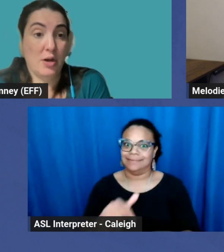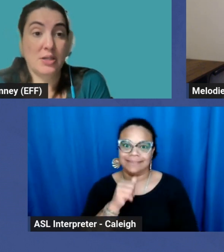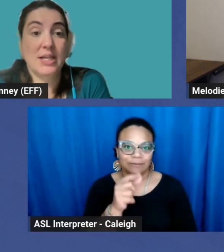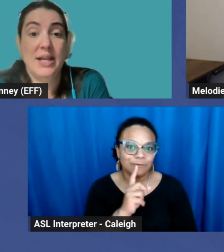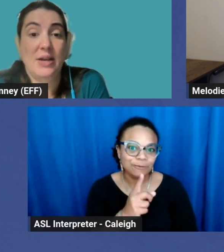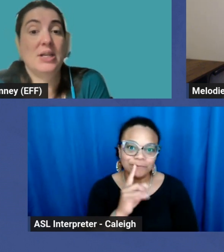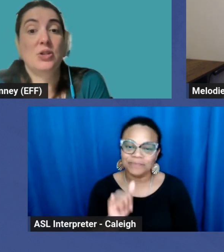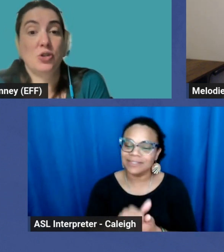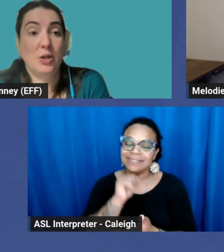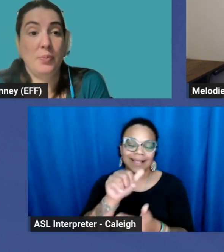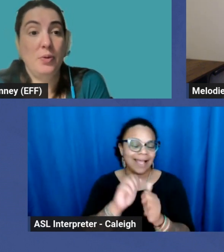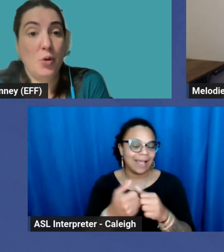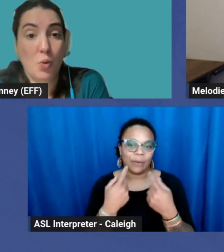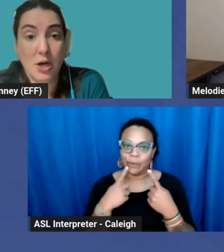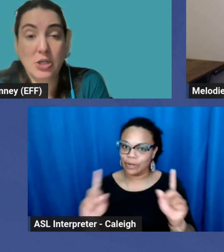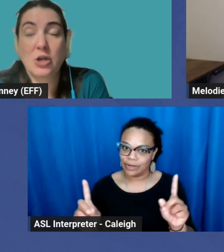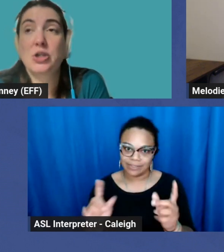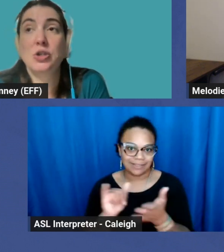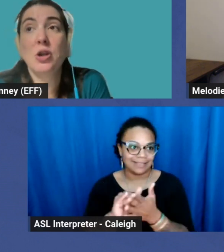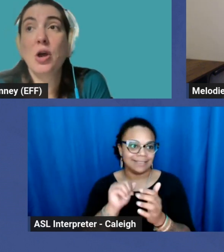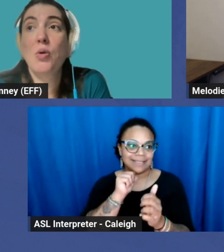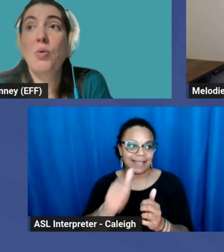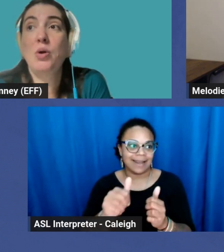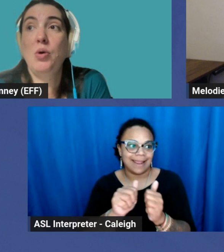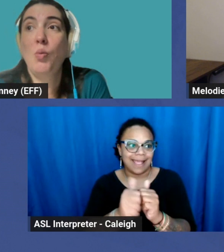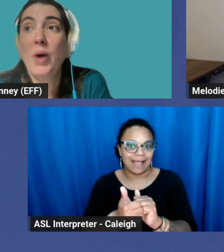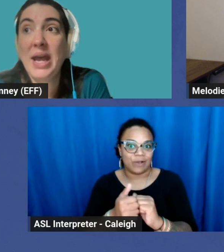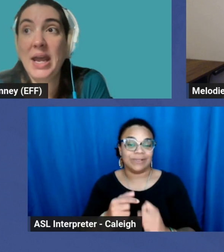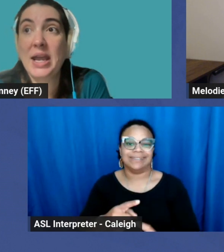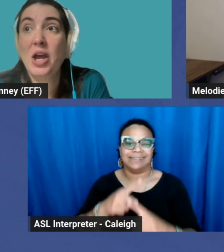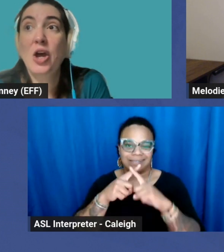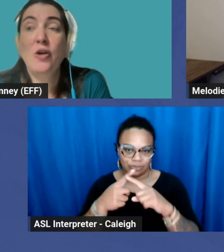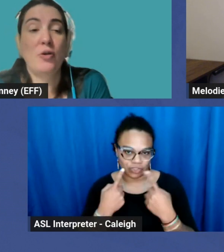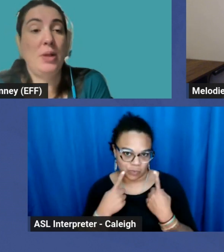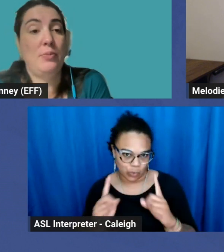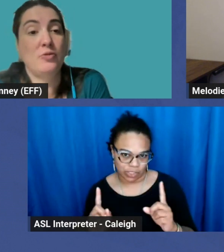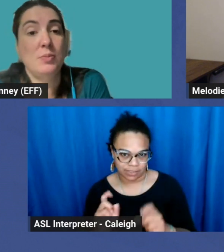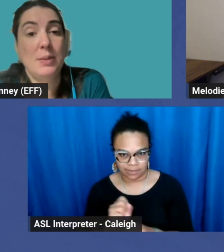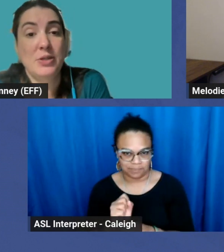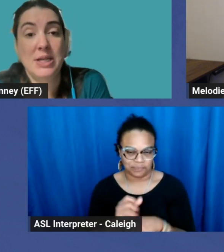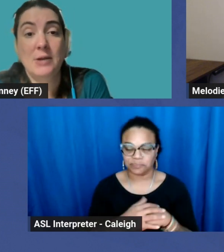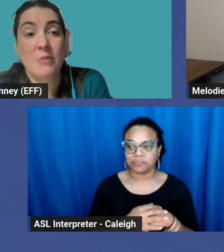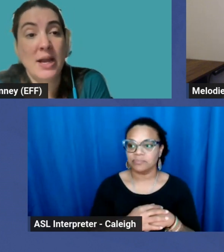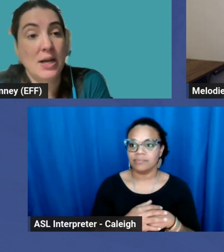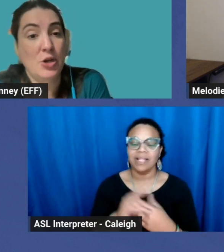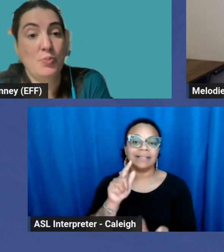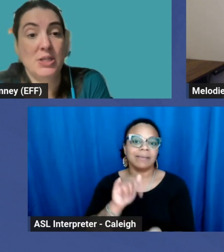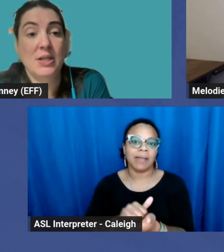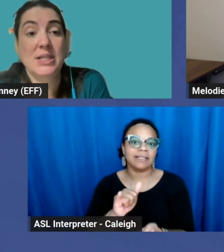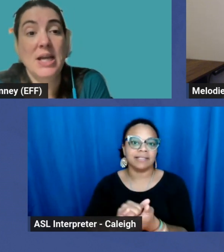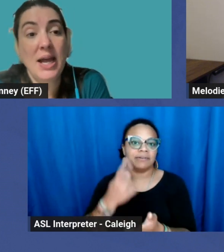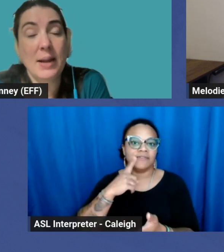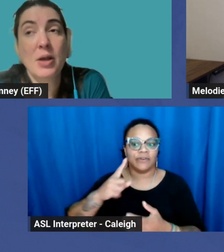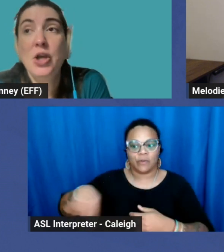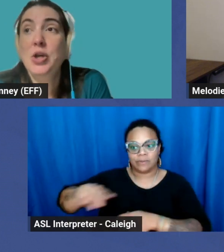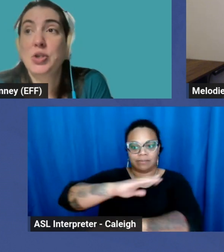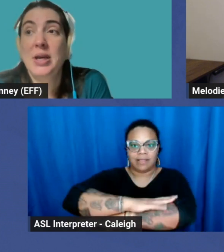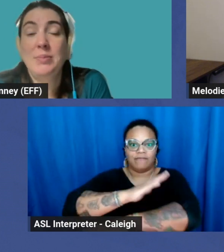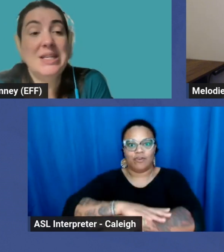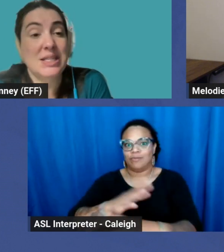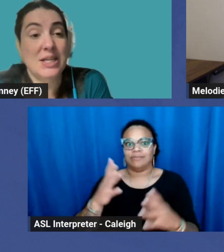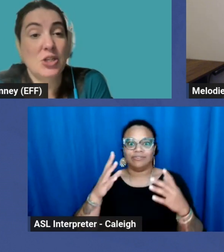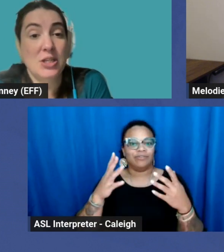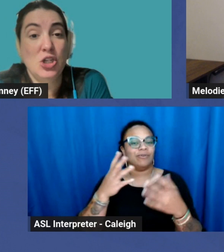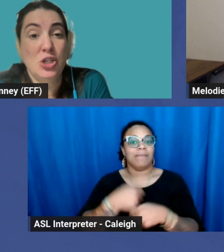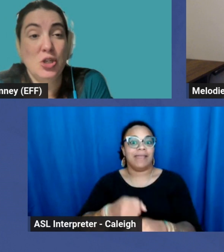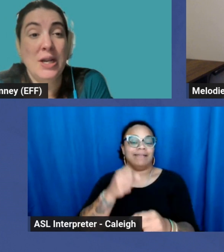this works. That's not how censorship works. There is no way for platforms to be able to get it right 100% of the time. So that